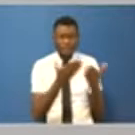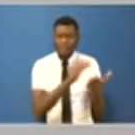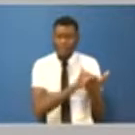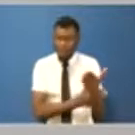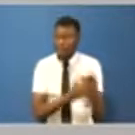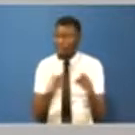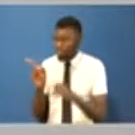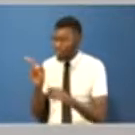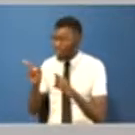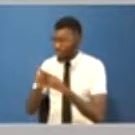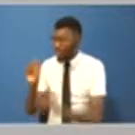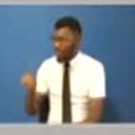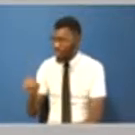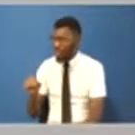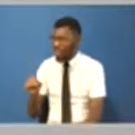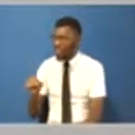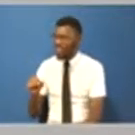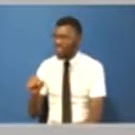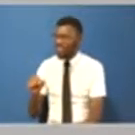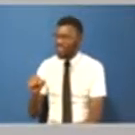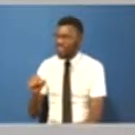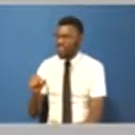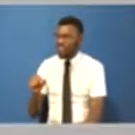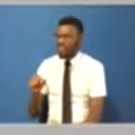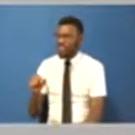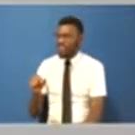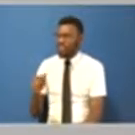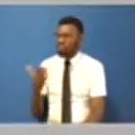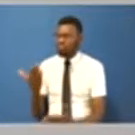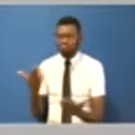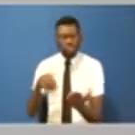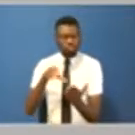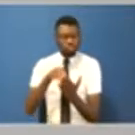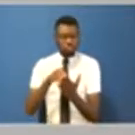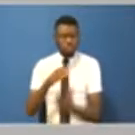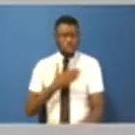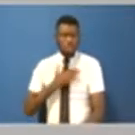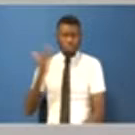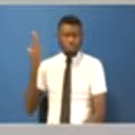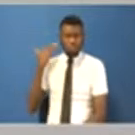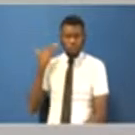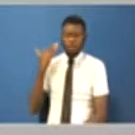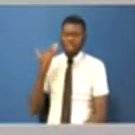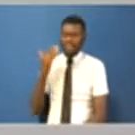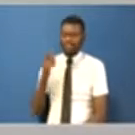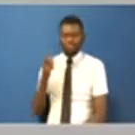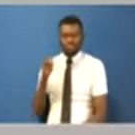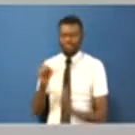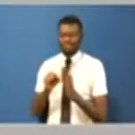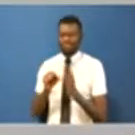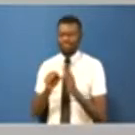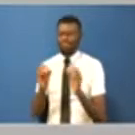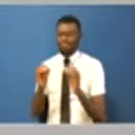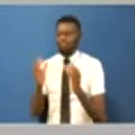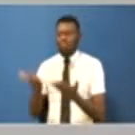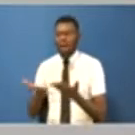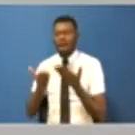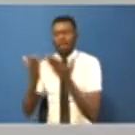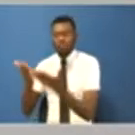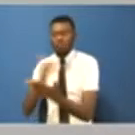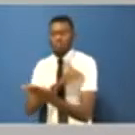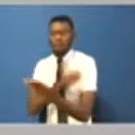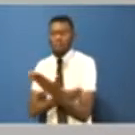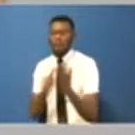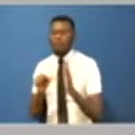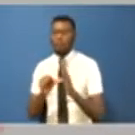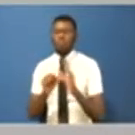i feel that given the situation we were in at the time it did make sense but it did happen